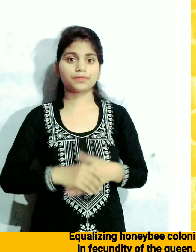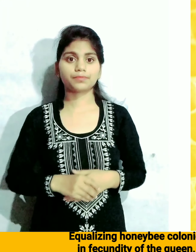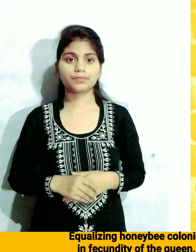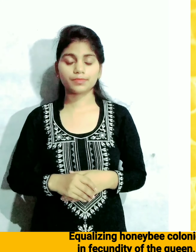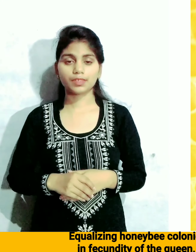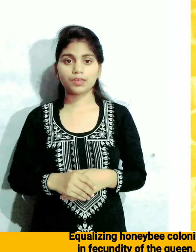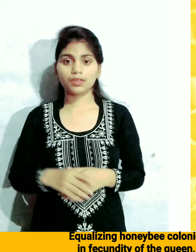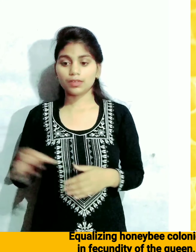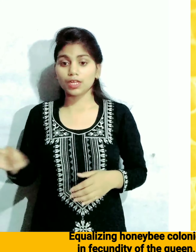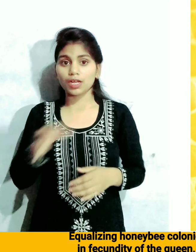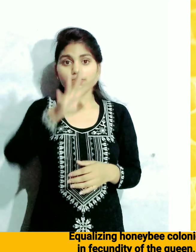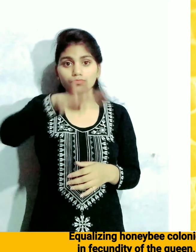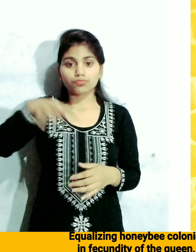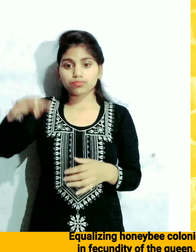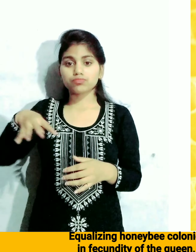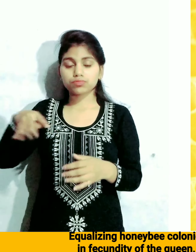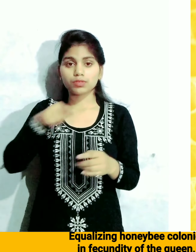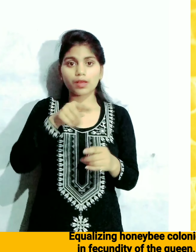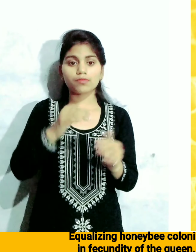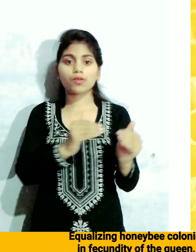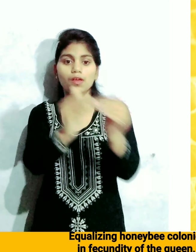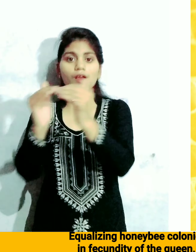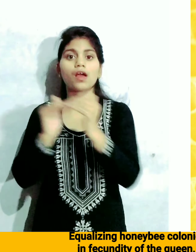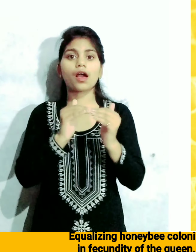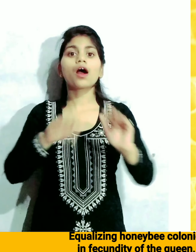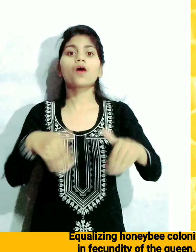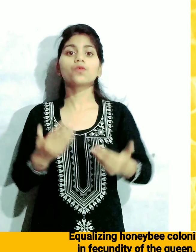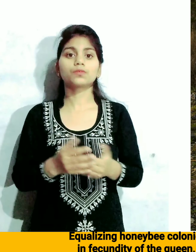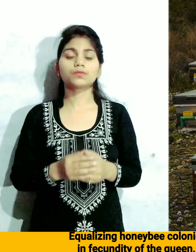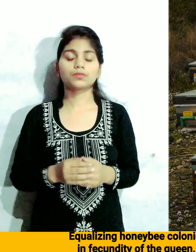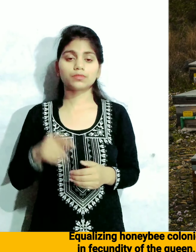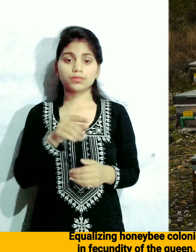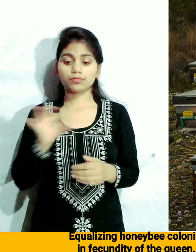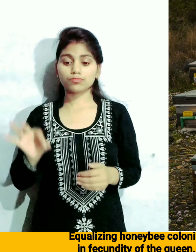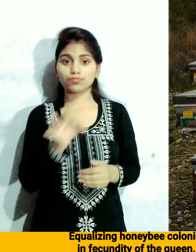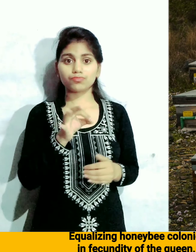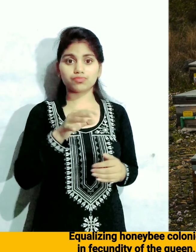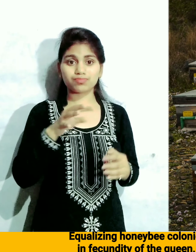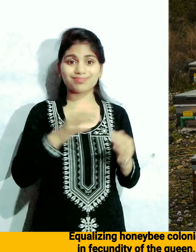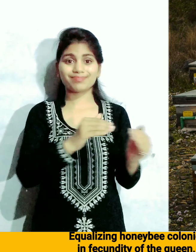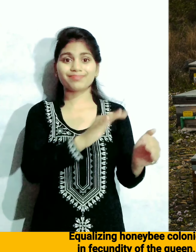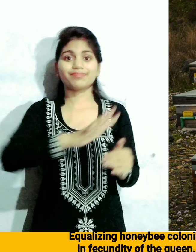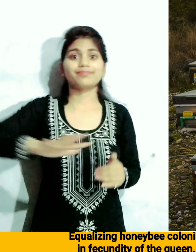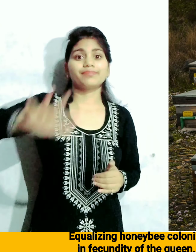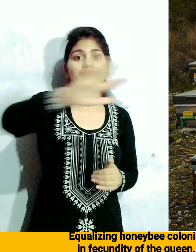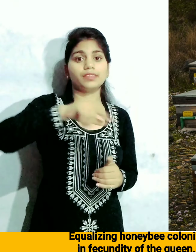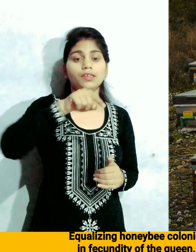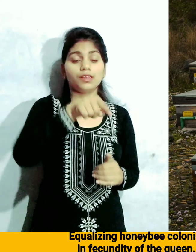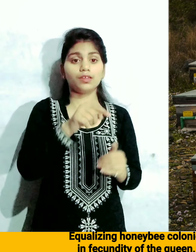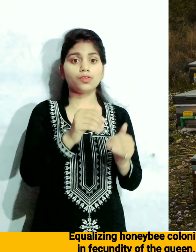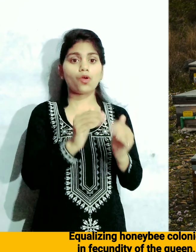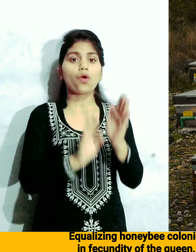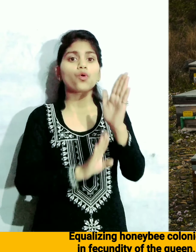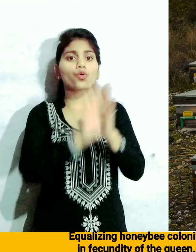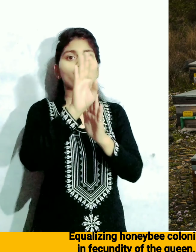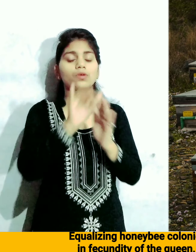Equalizing honeybee colonies. Growth of colonies in apiary is not